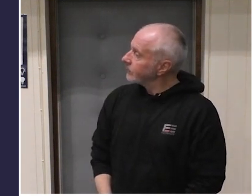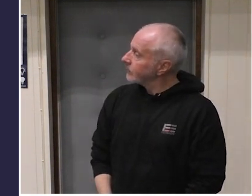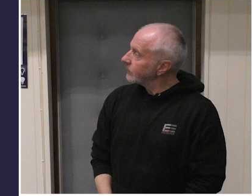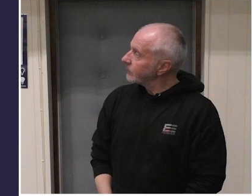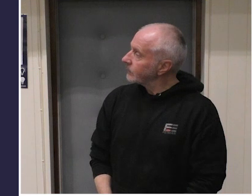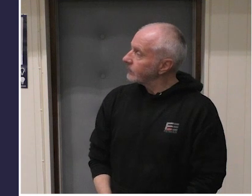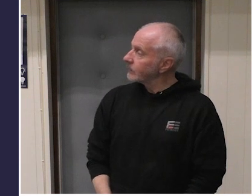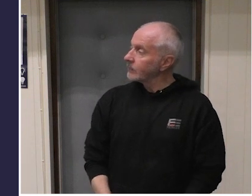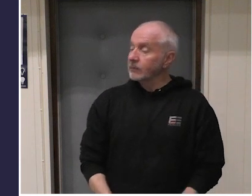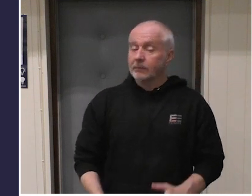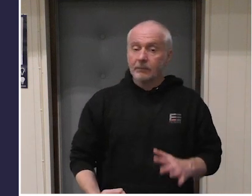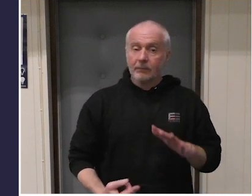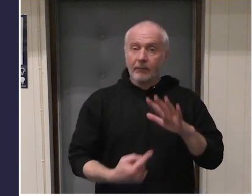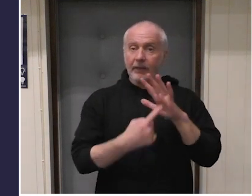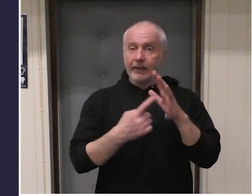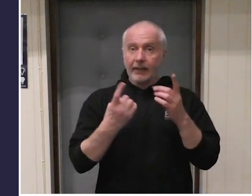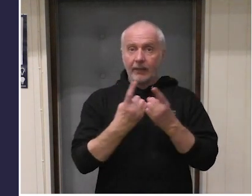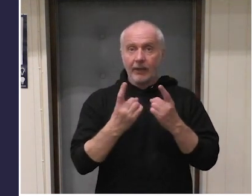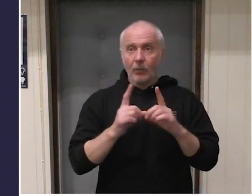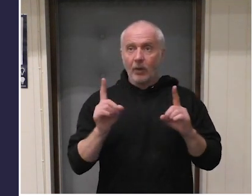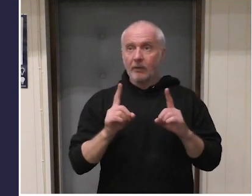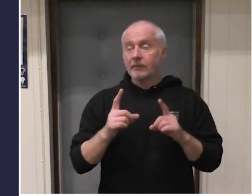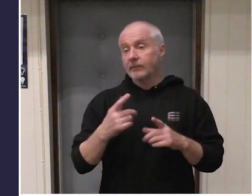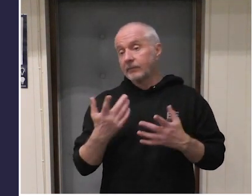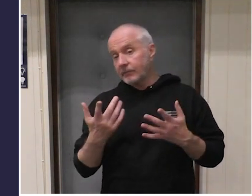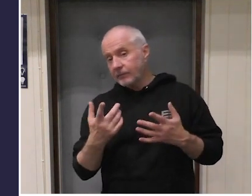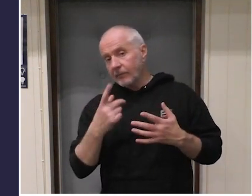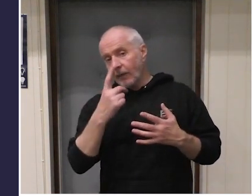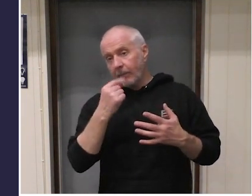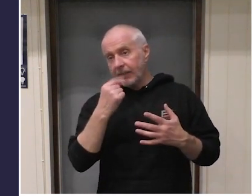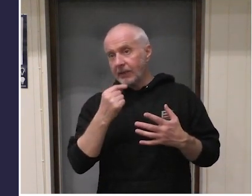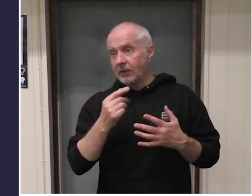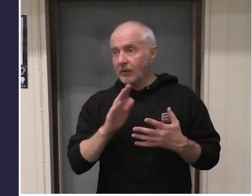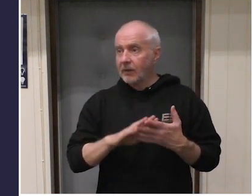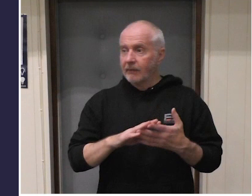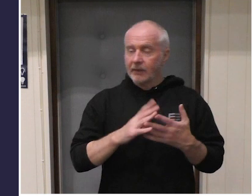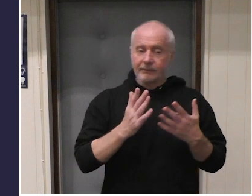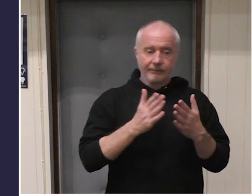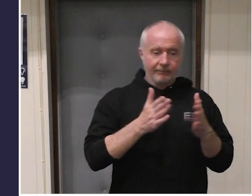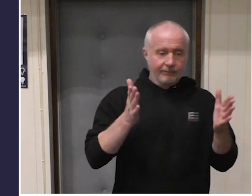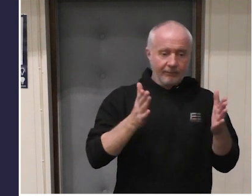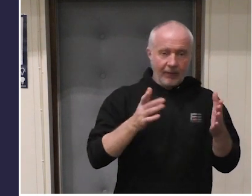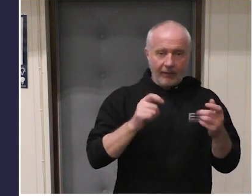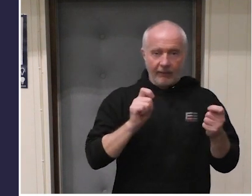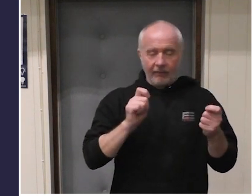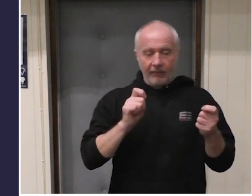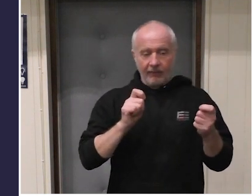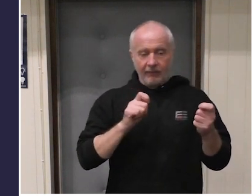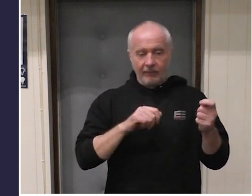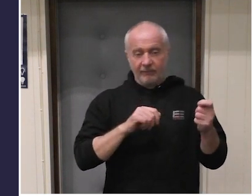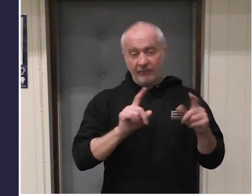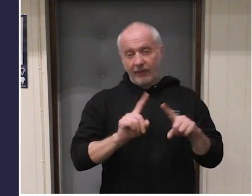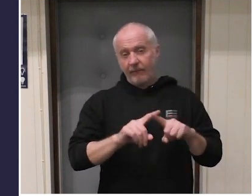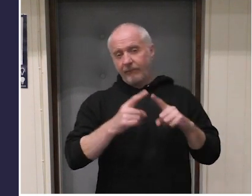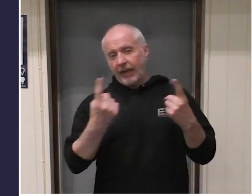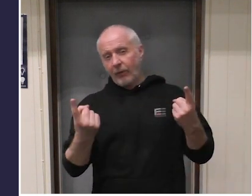And so the key thing about this is that it gives rise to the potential for open-ended variation for evolution, which